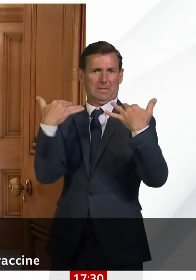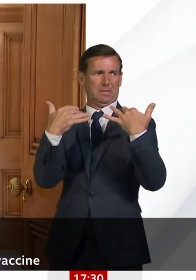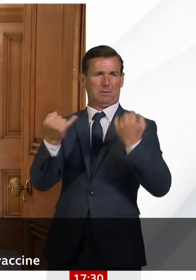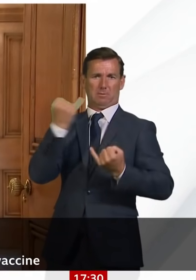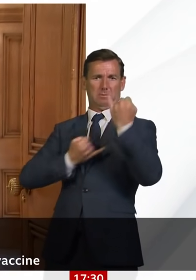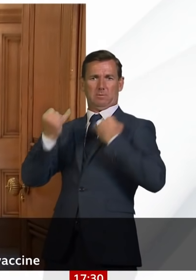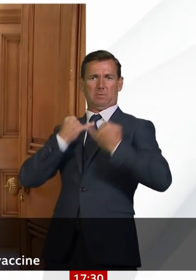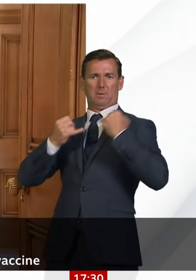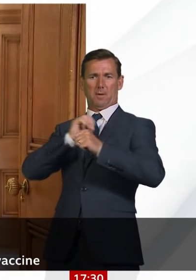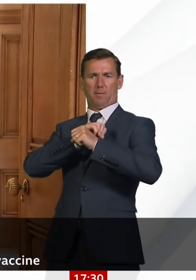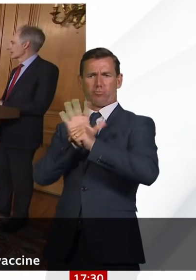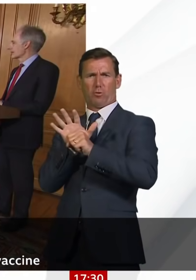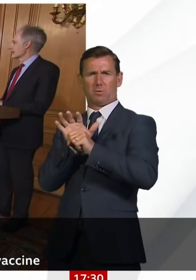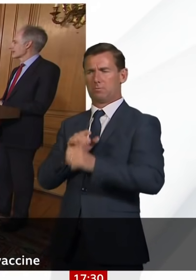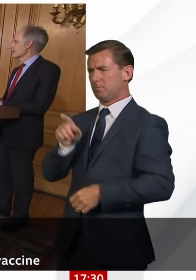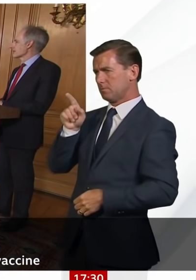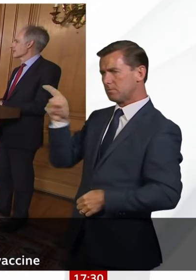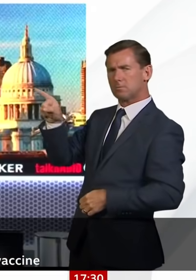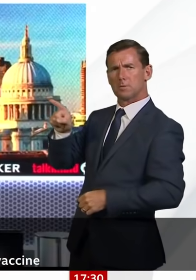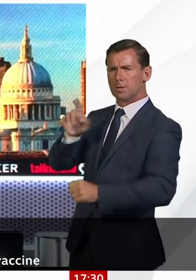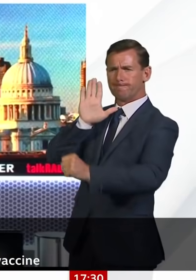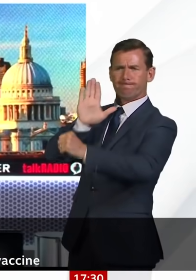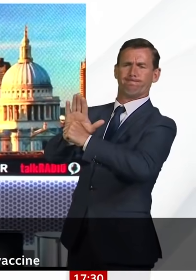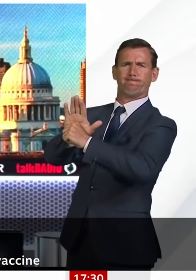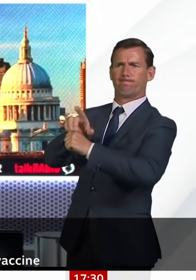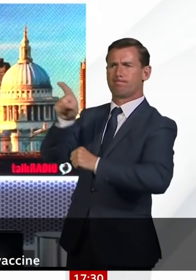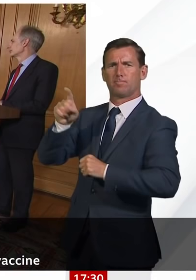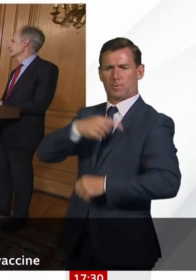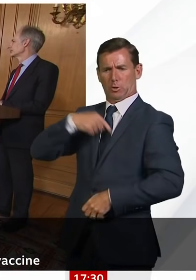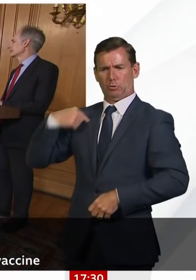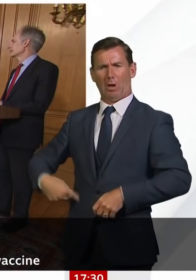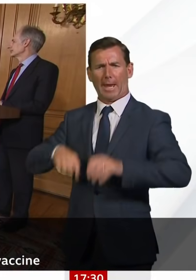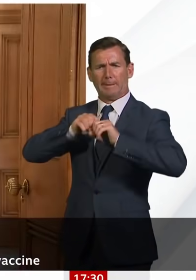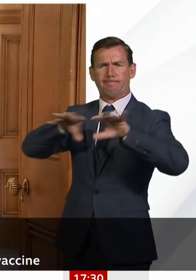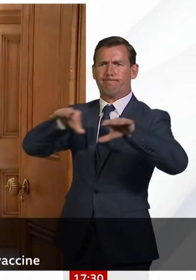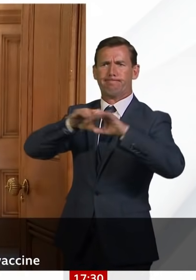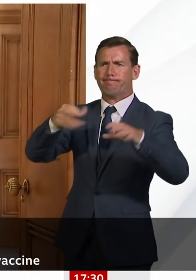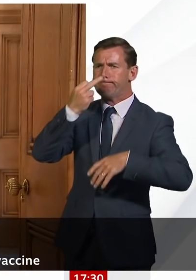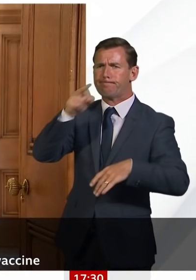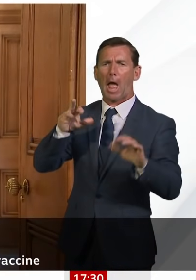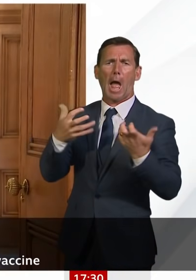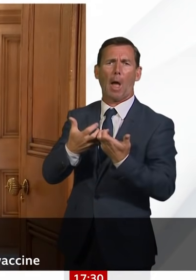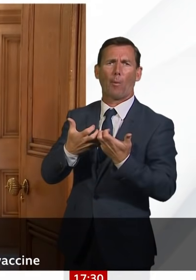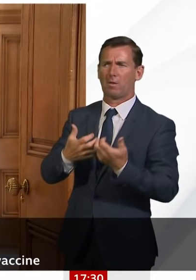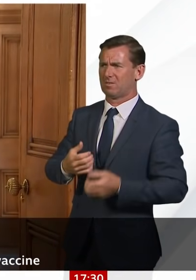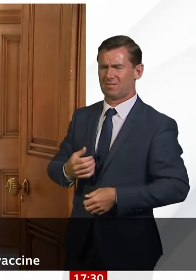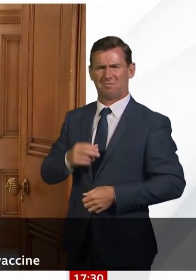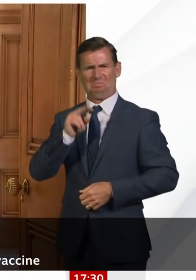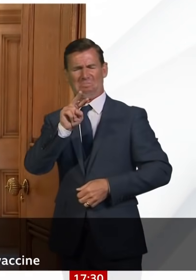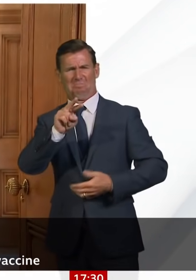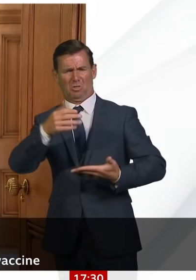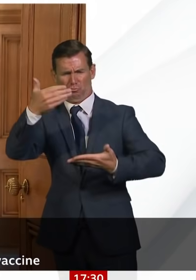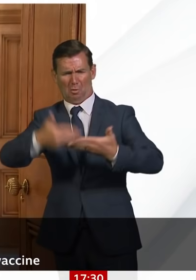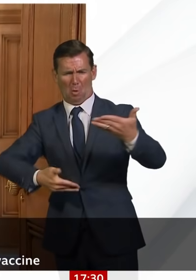doing to stop these Chinese disinformation campaigns? Well, I haven't seen that report, and I haven't